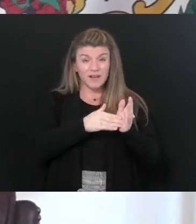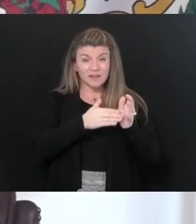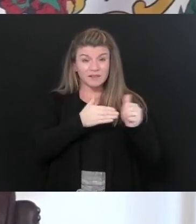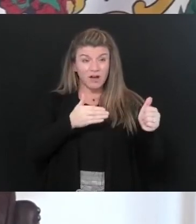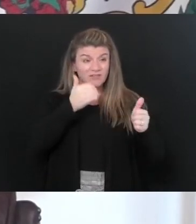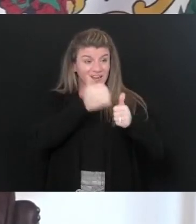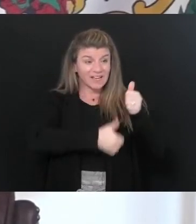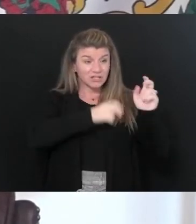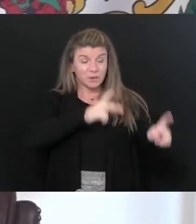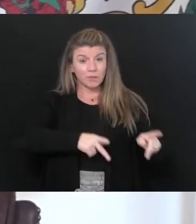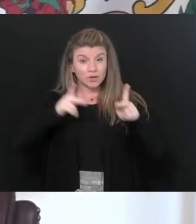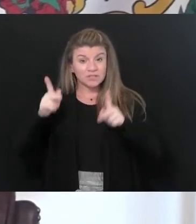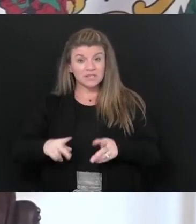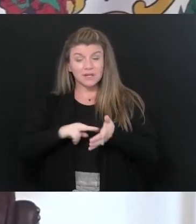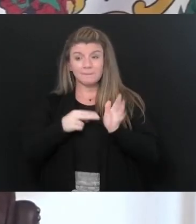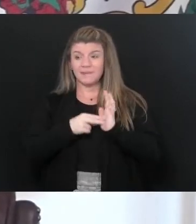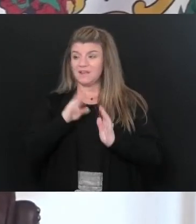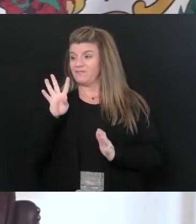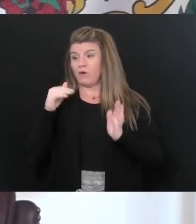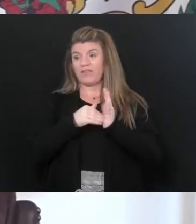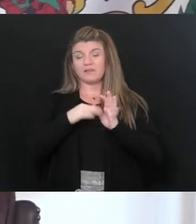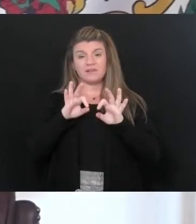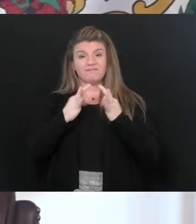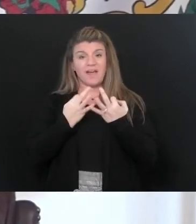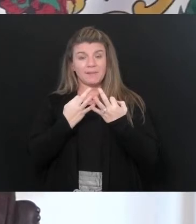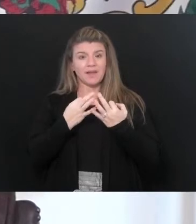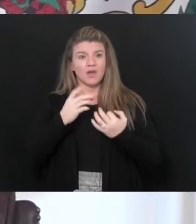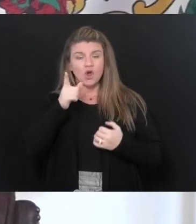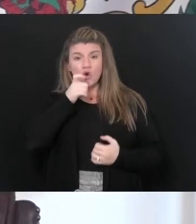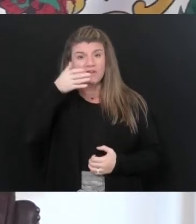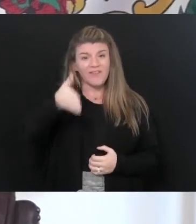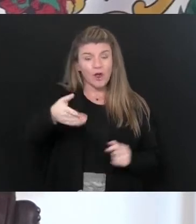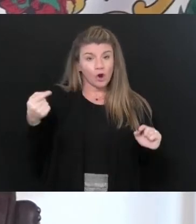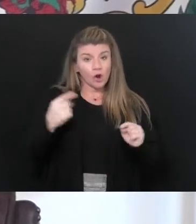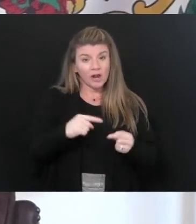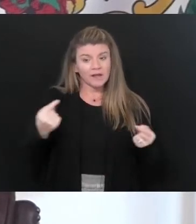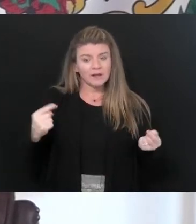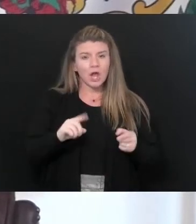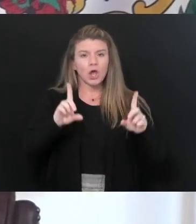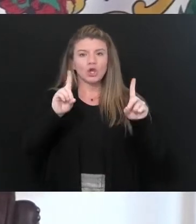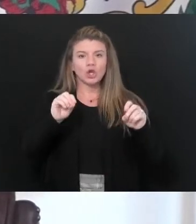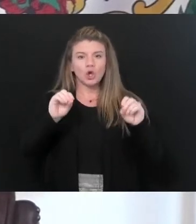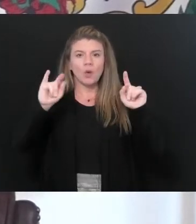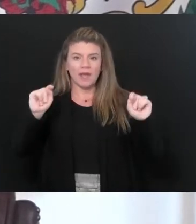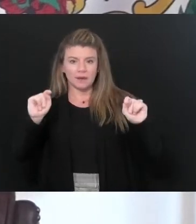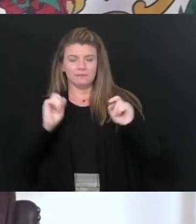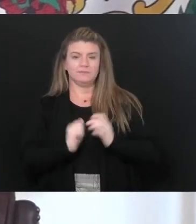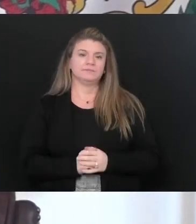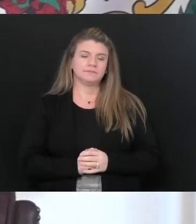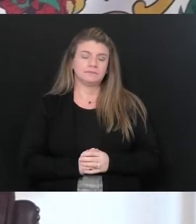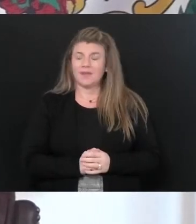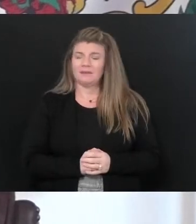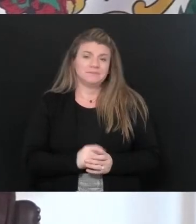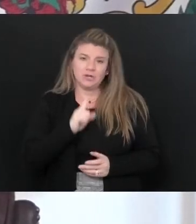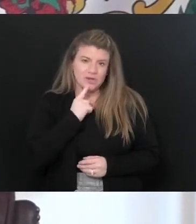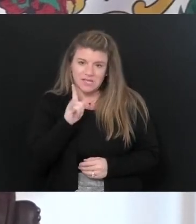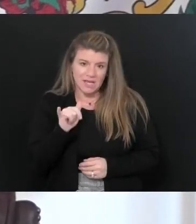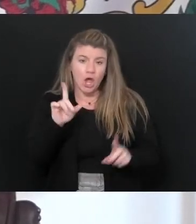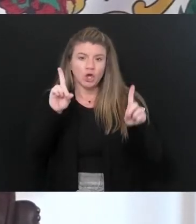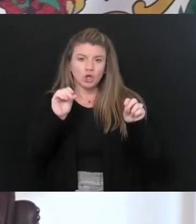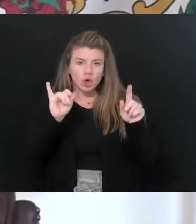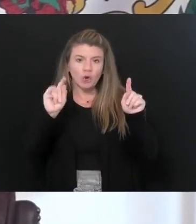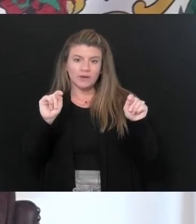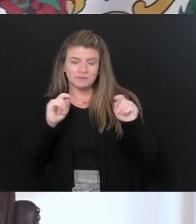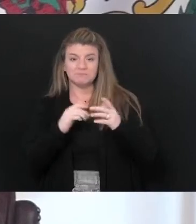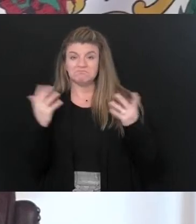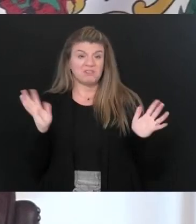$2,000 to individuals, and $4,000 to our families that are out there and they're hurting, do it. For God's sakes, a living, do it.